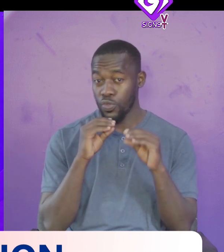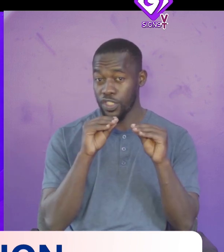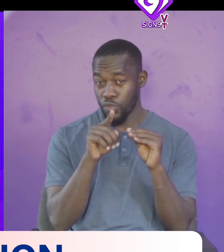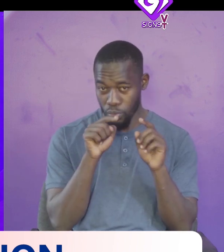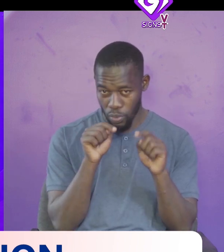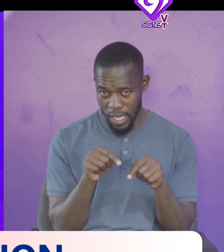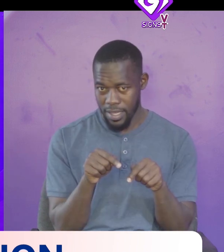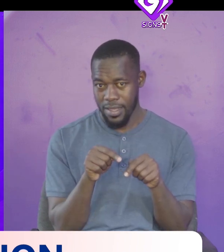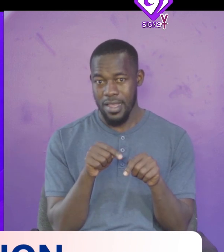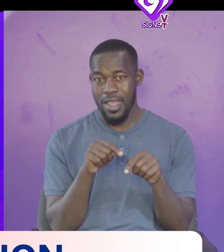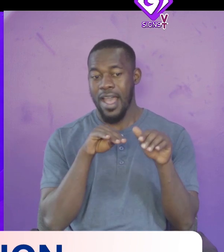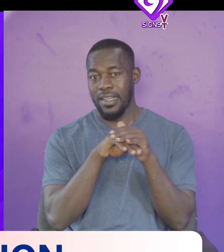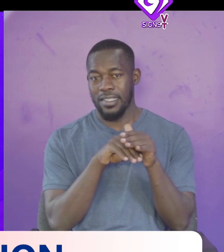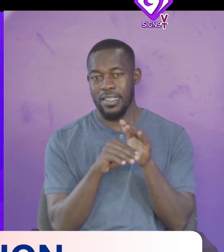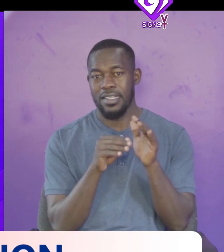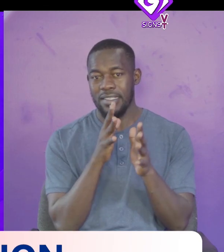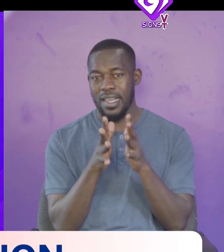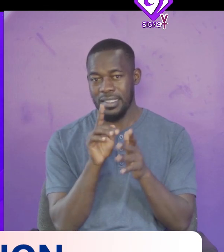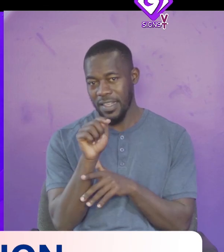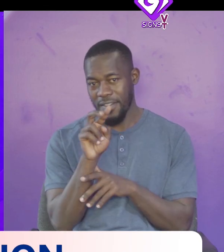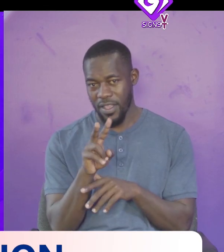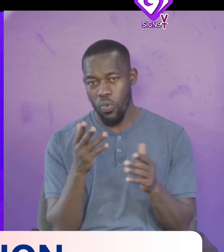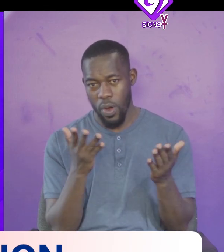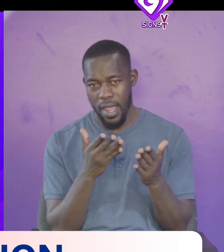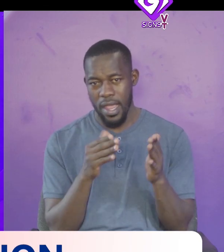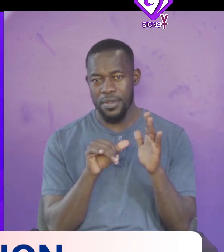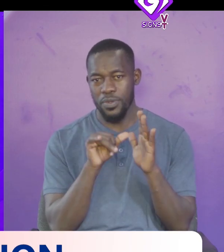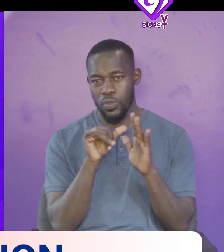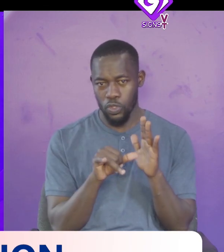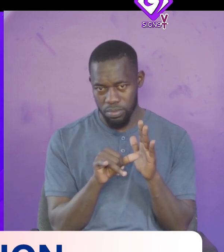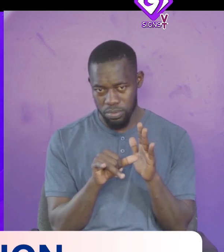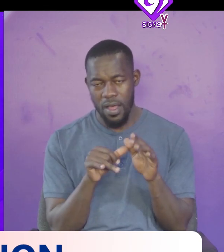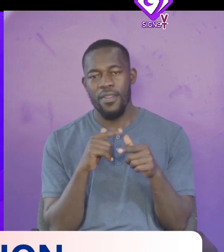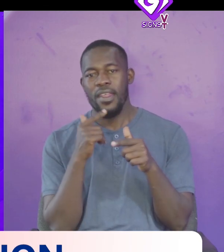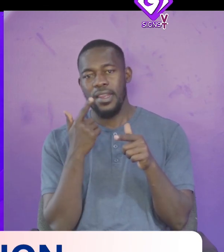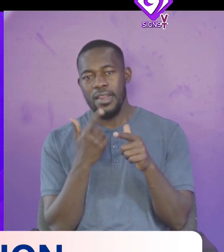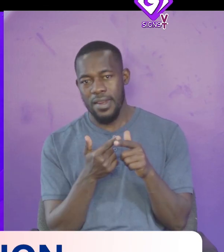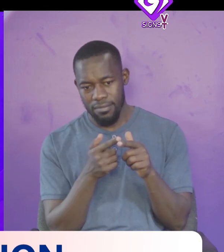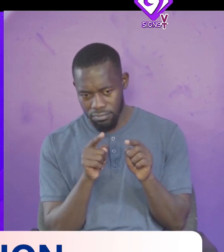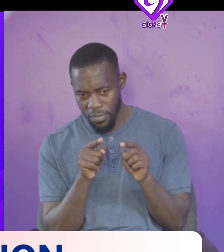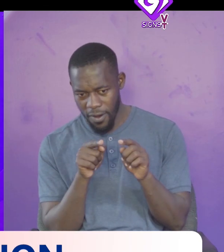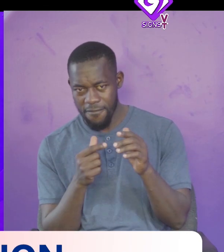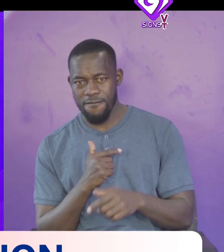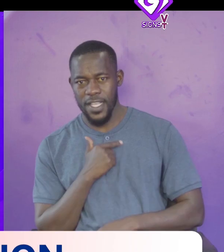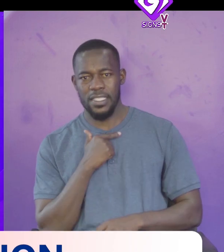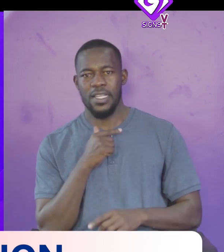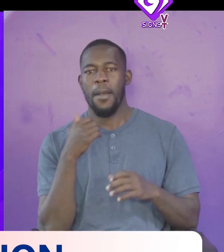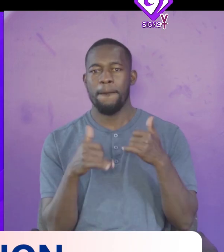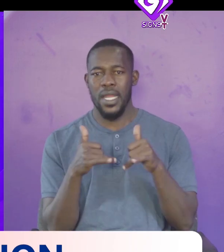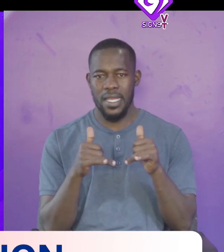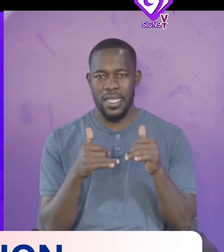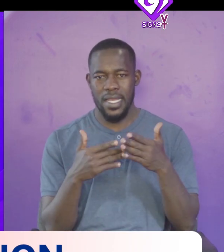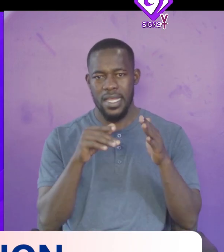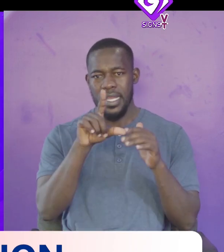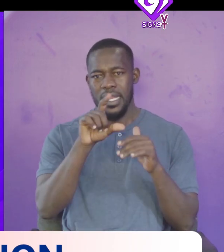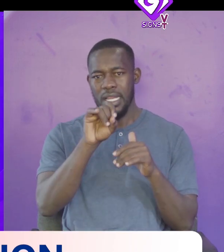Science TV on YouTube and ensure you go to playlists. When you go to playlists, look for Politics